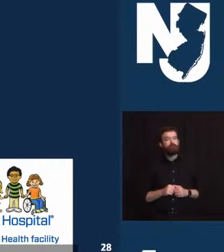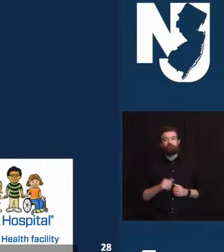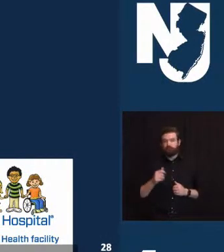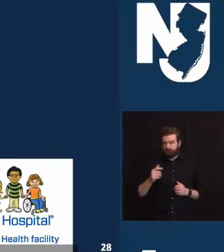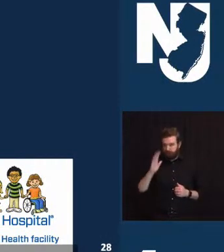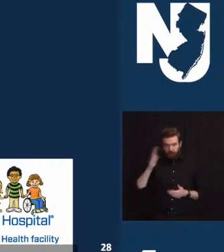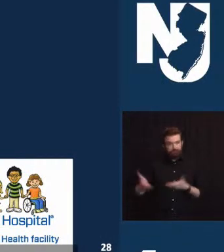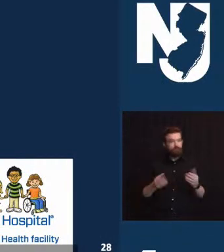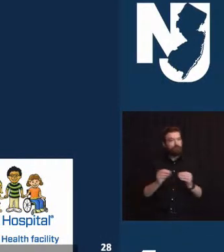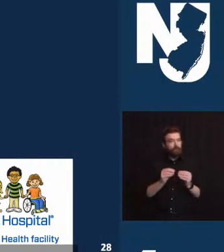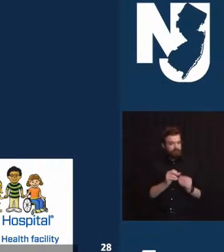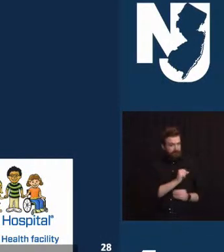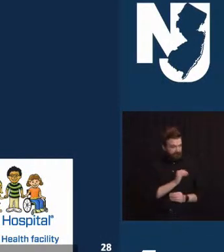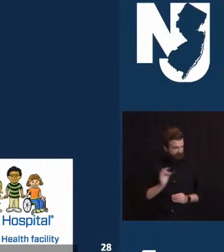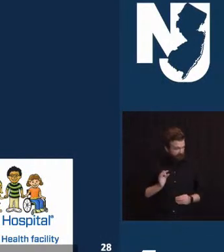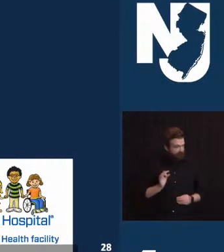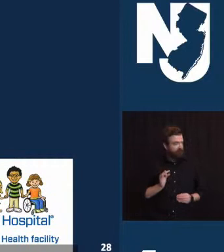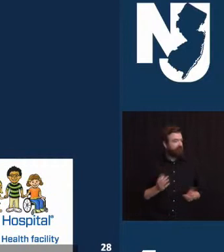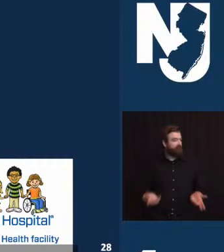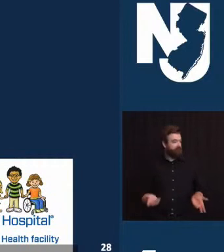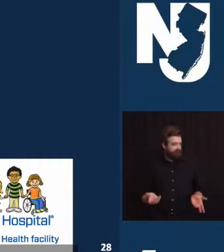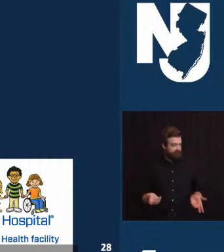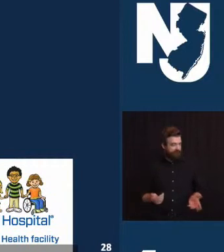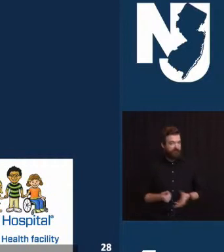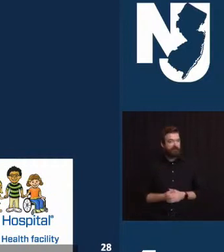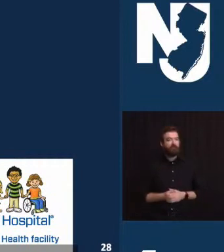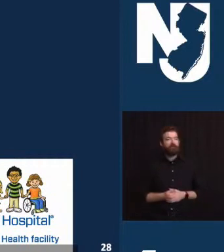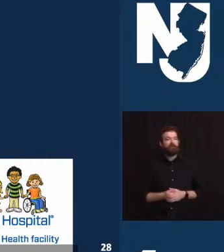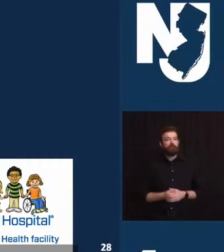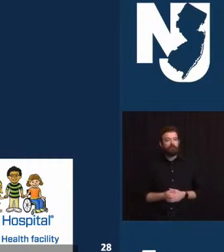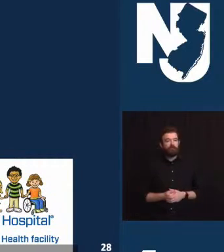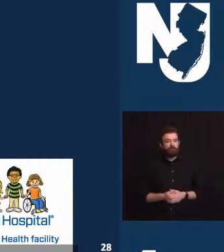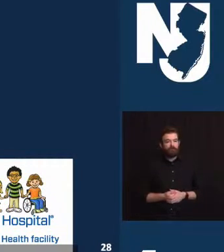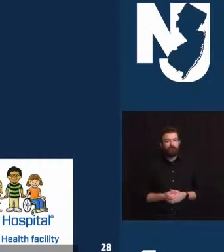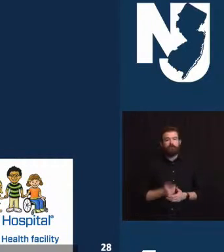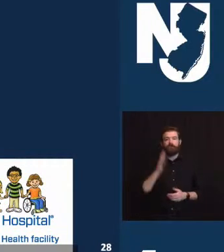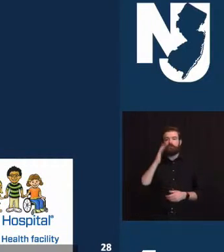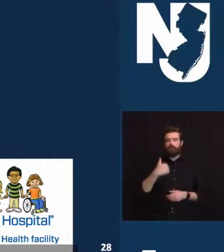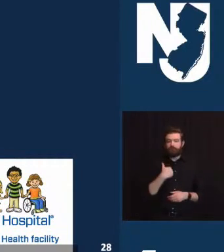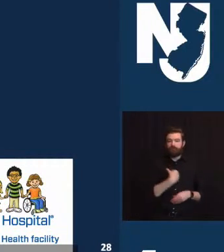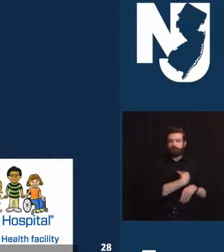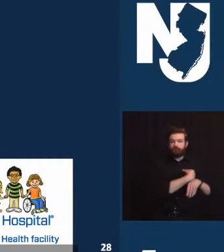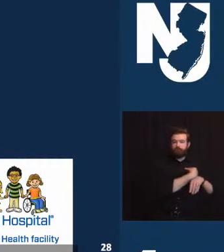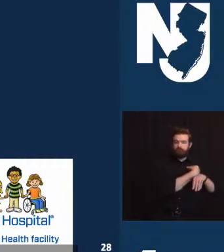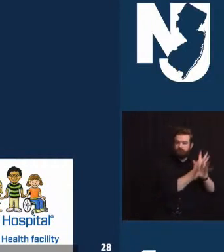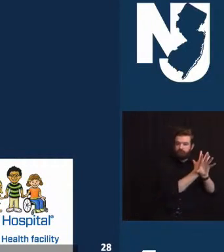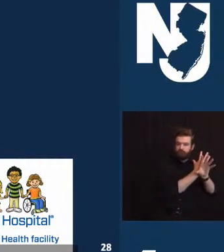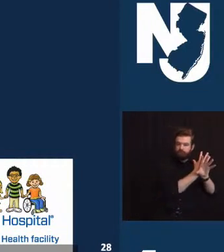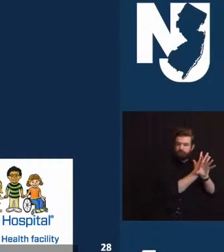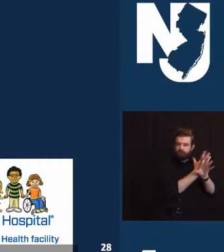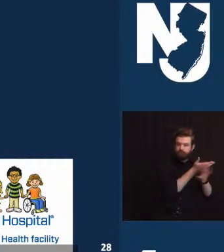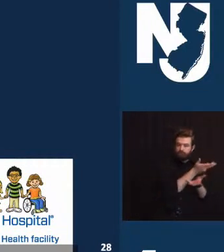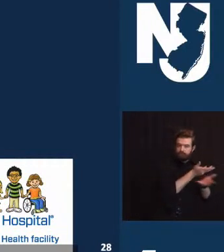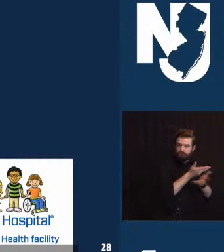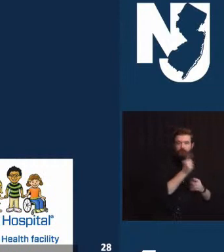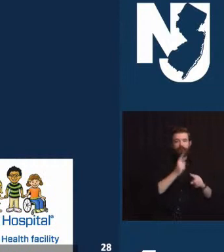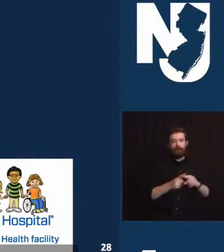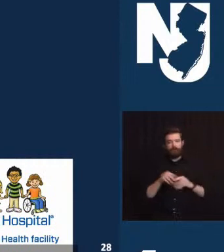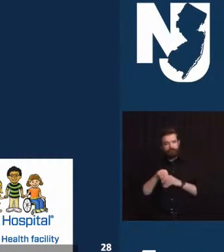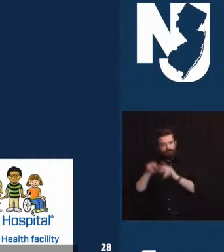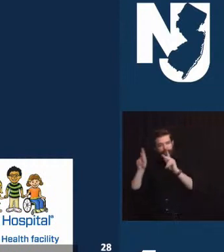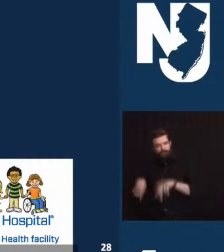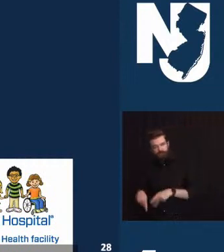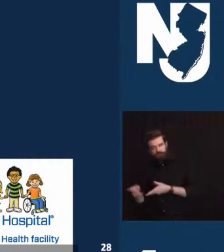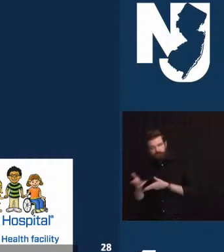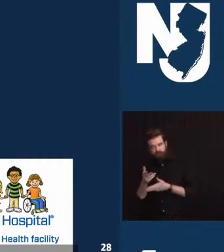for those it serves, including remote and on-site hybrid programs. I caught up with Rebecca last Wednesday to thank her